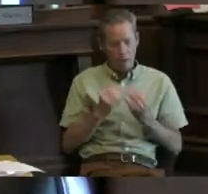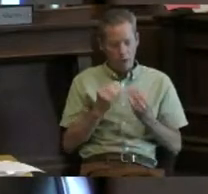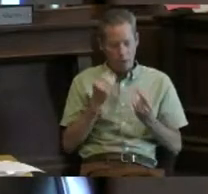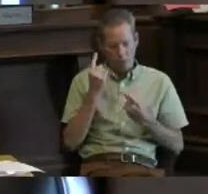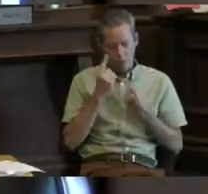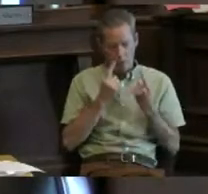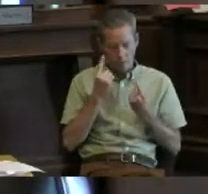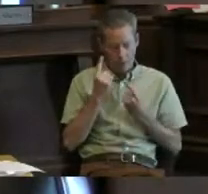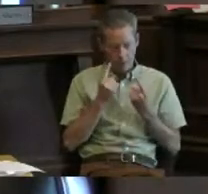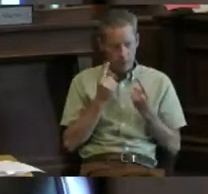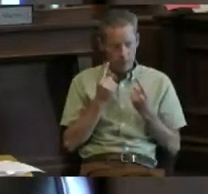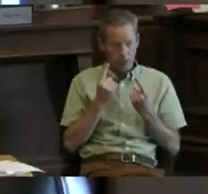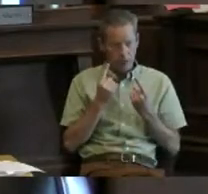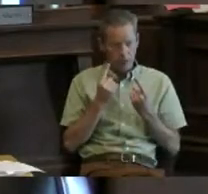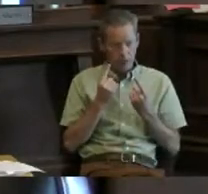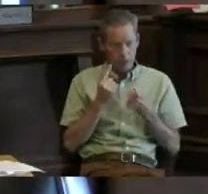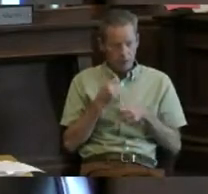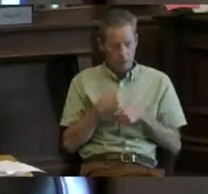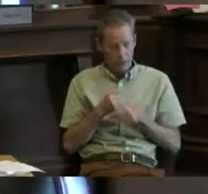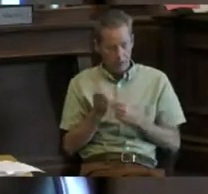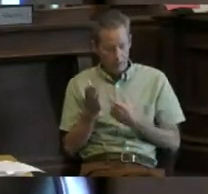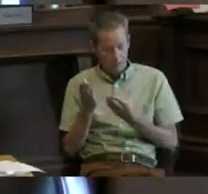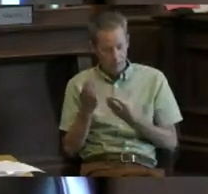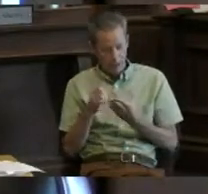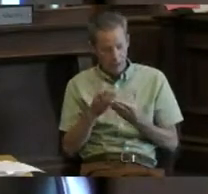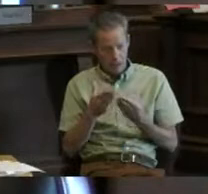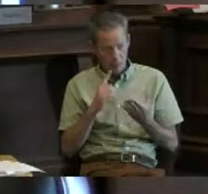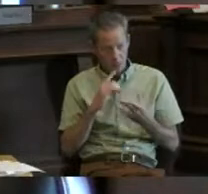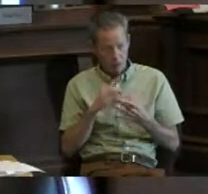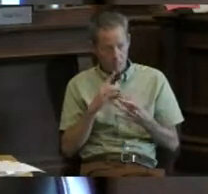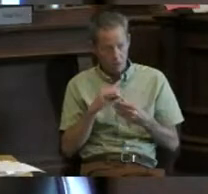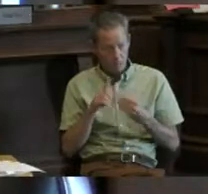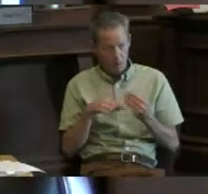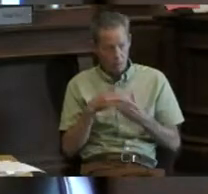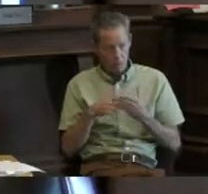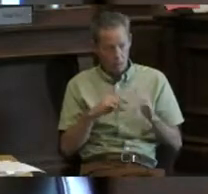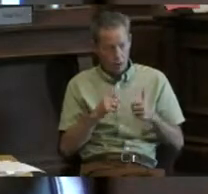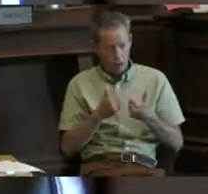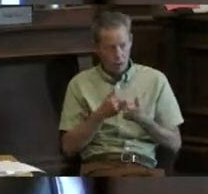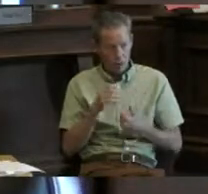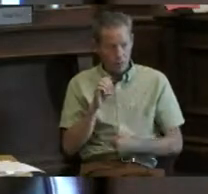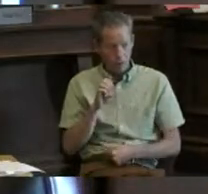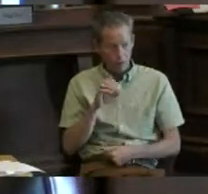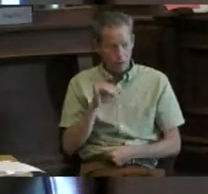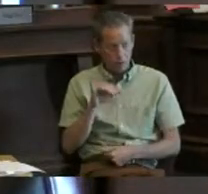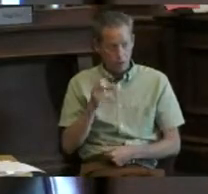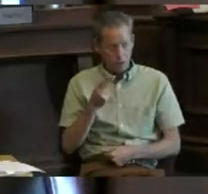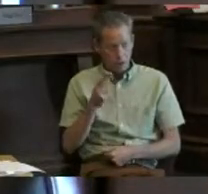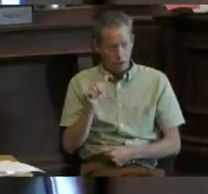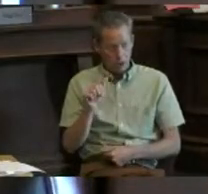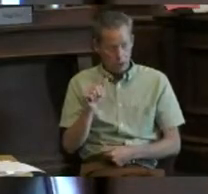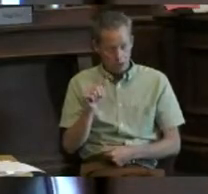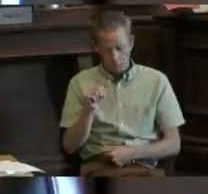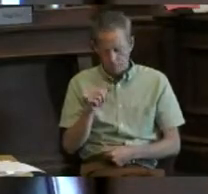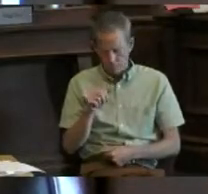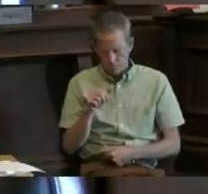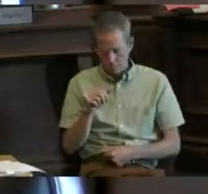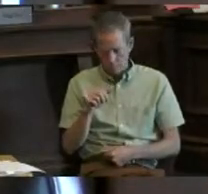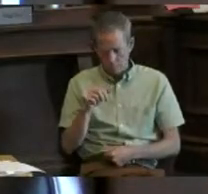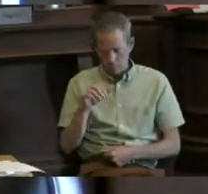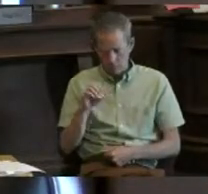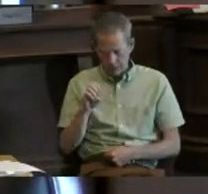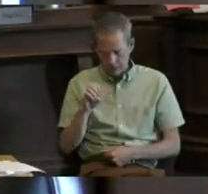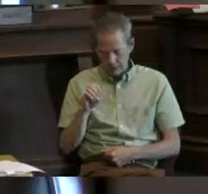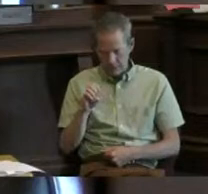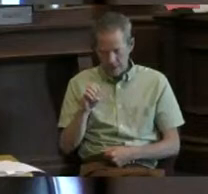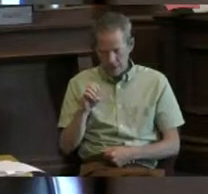this in making this proposal, but is there anything you want to just comment on about what the challenges with Eshai are and why this project is poised to not